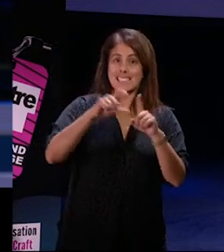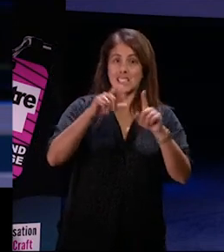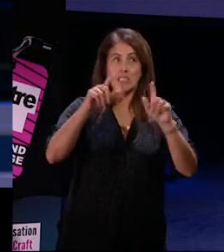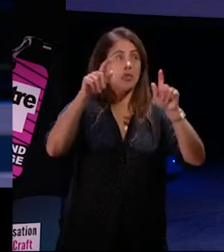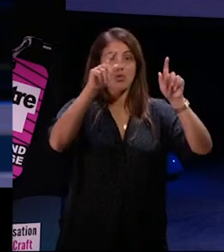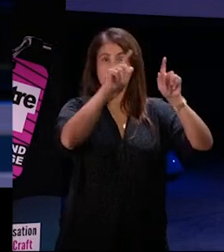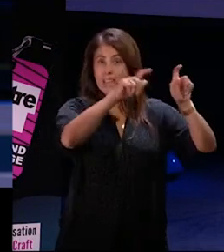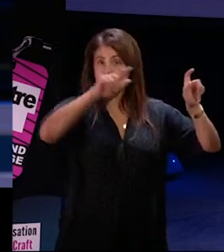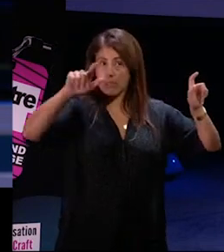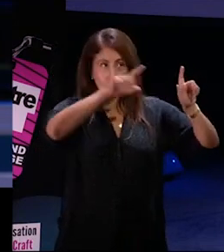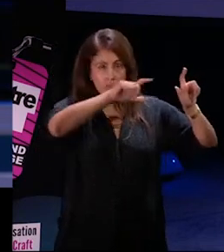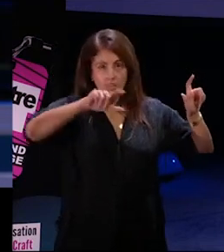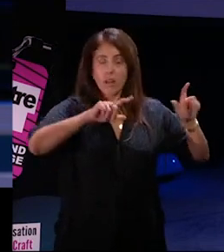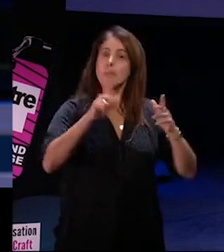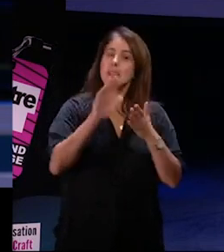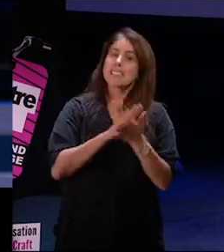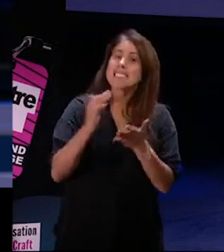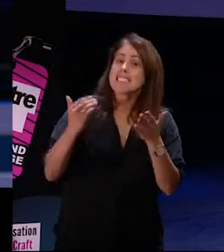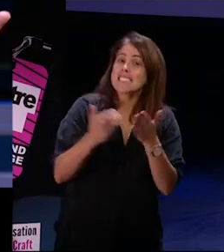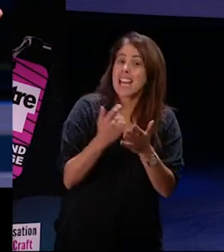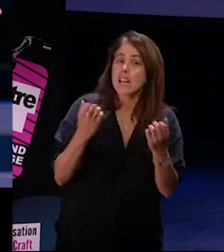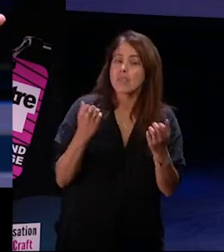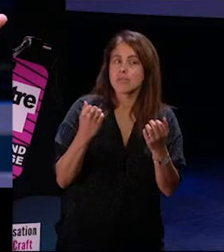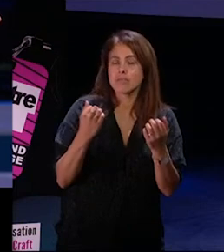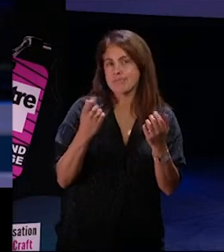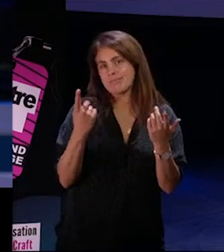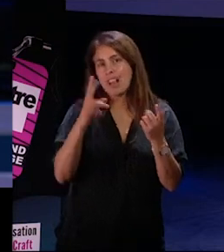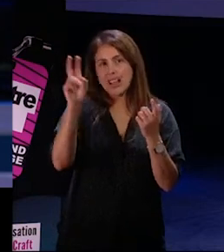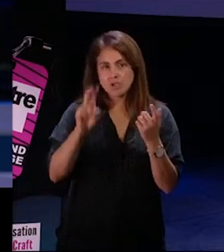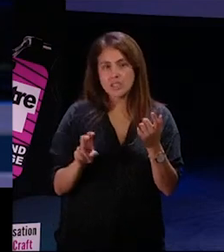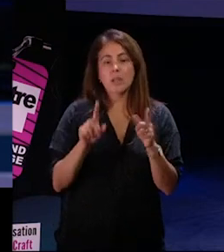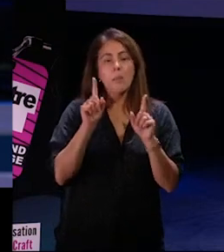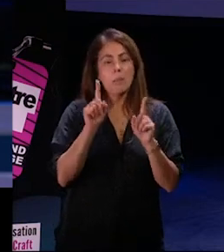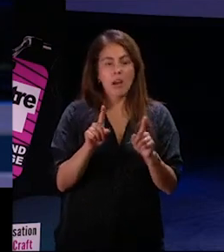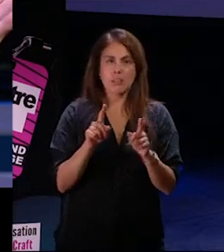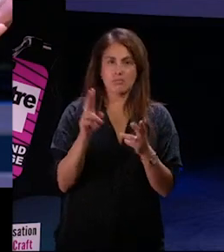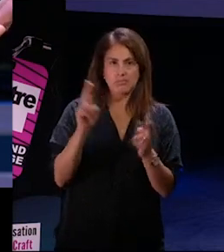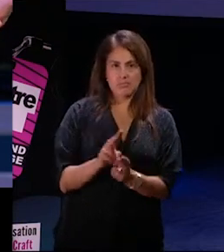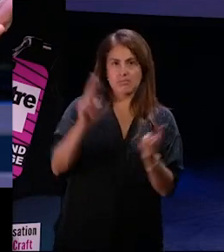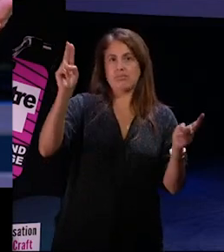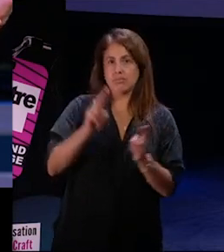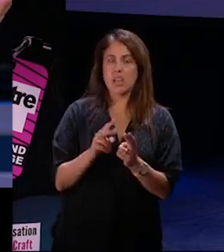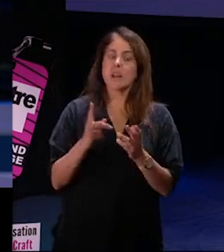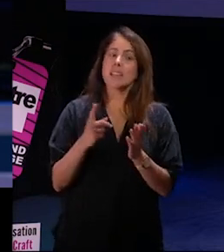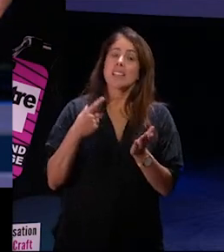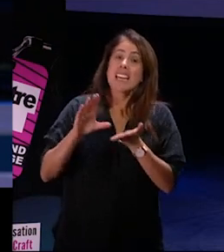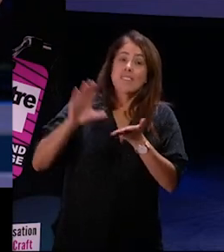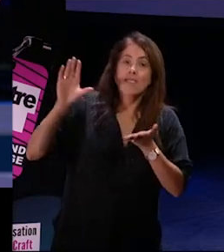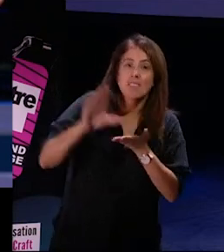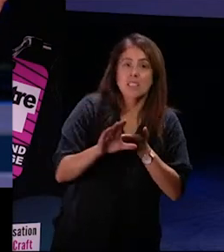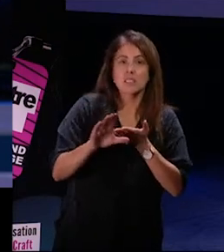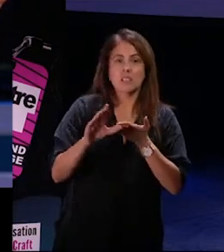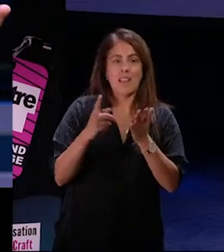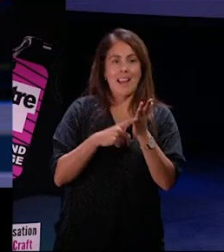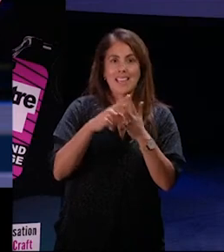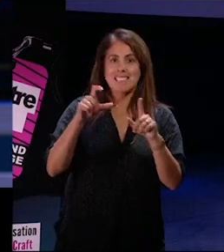good because we're going to be saving energy, but it's not a sort of, you know, £1 in, £1 out. We you know, we invest in visualization with an LED rig